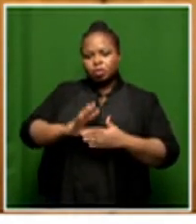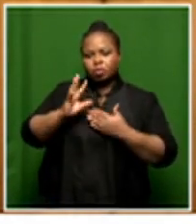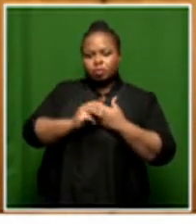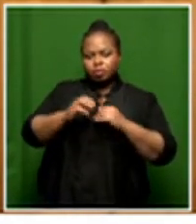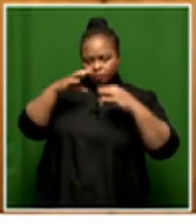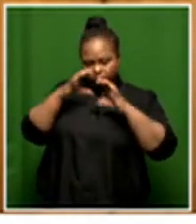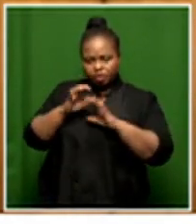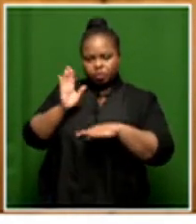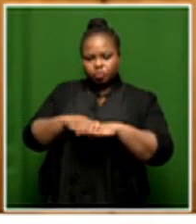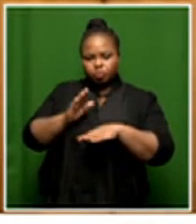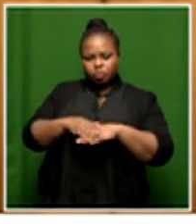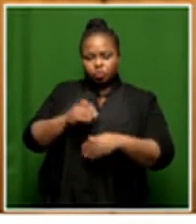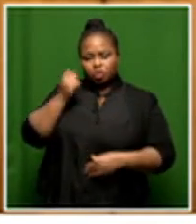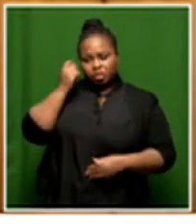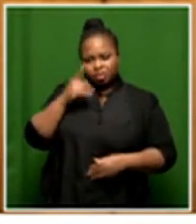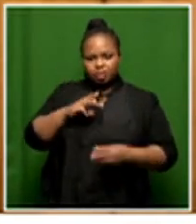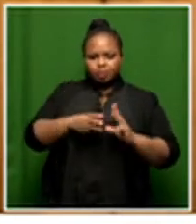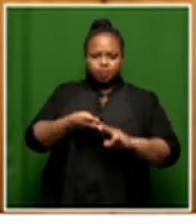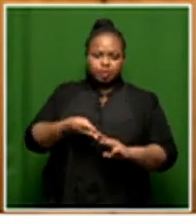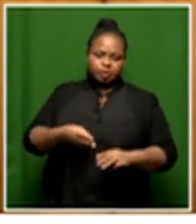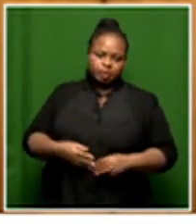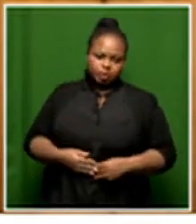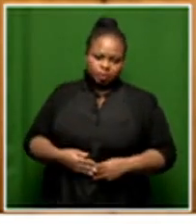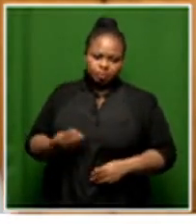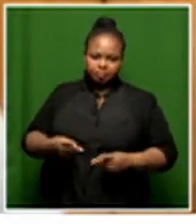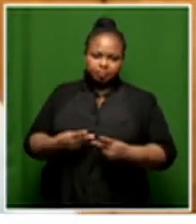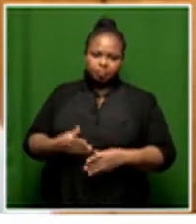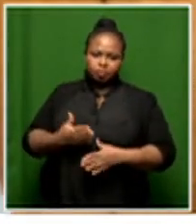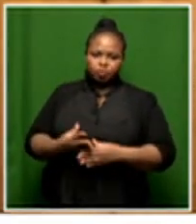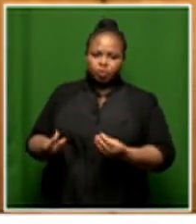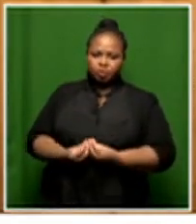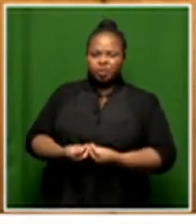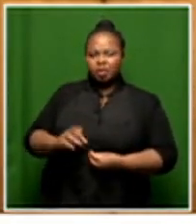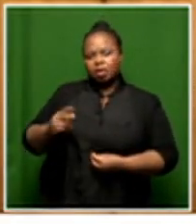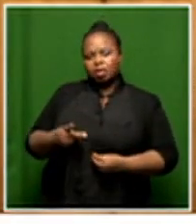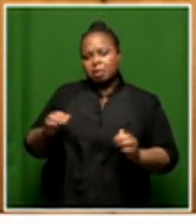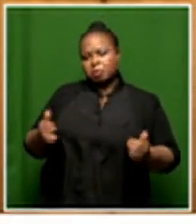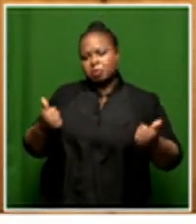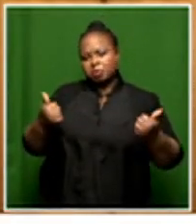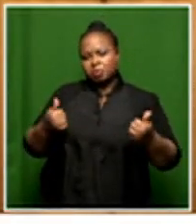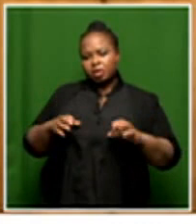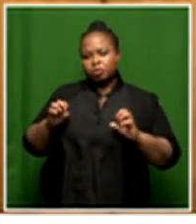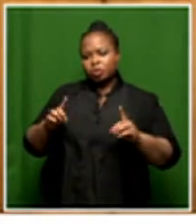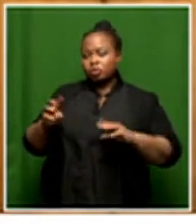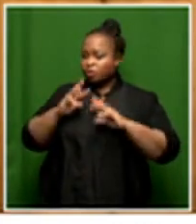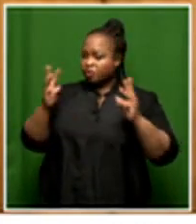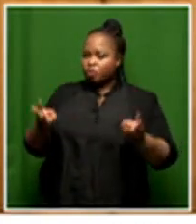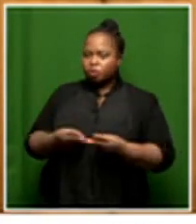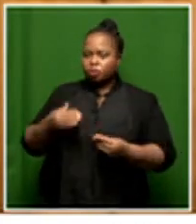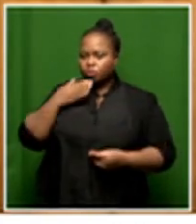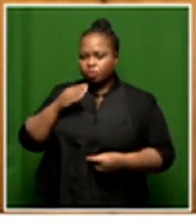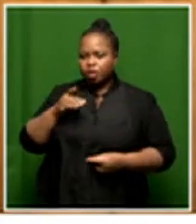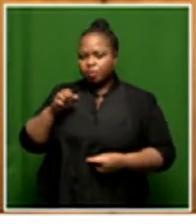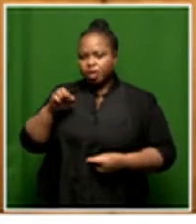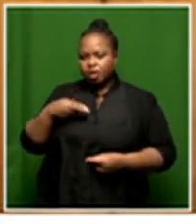focuses purely on the understanding of maths. And we've worked together with a couple of renowned education experts around the world, like Barbara